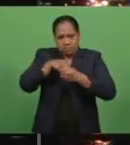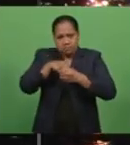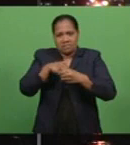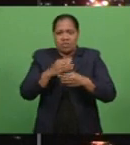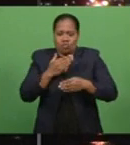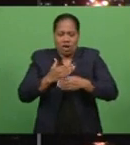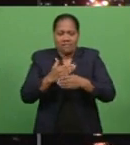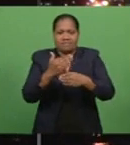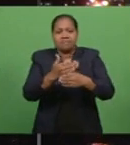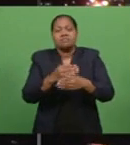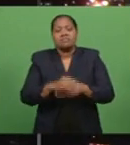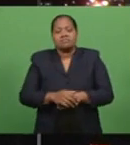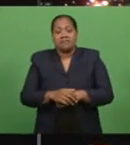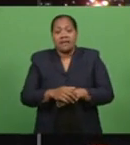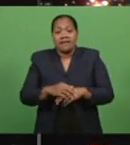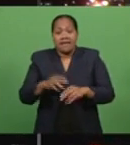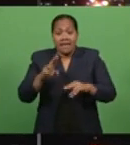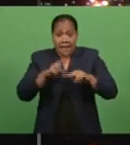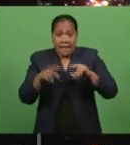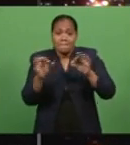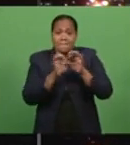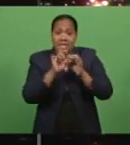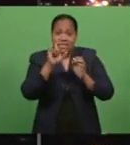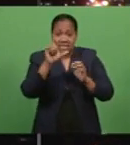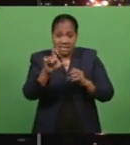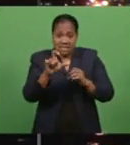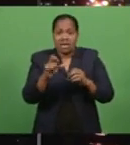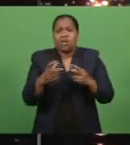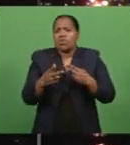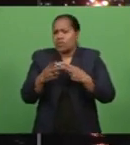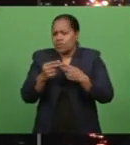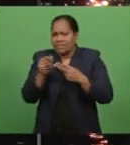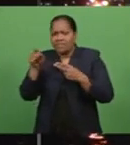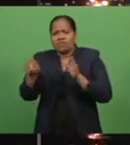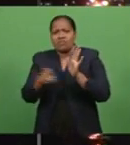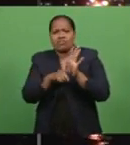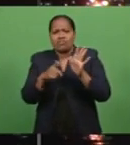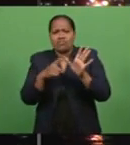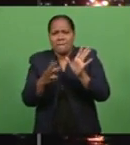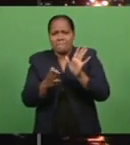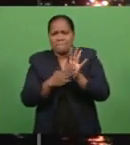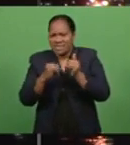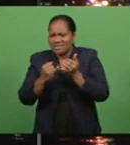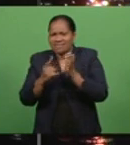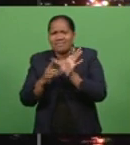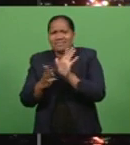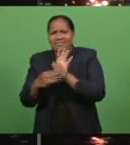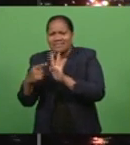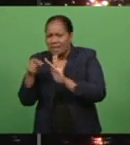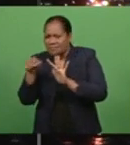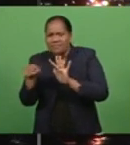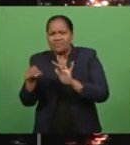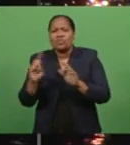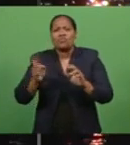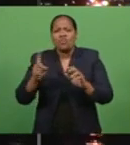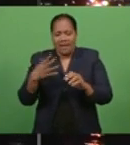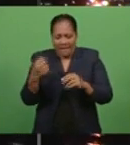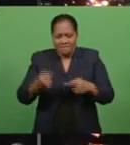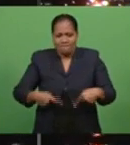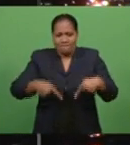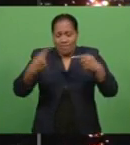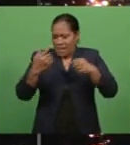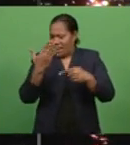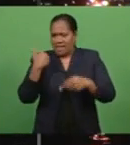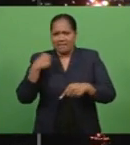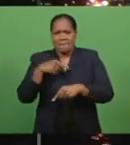The Fijian Broadcasting Corporation, in conjunction with Ramsamy and Sons, ran an Easter egg ornament competition last month that